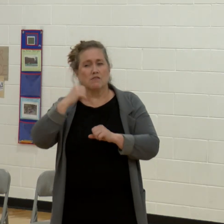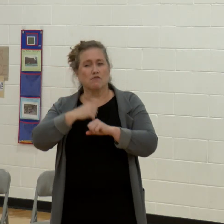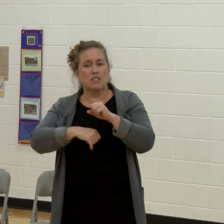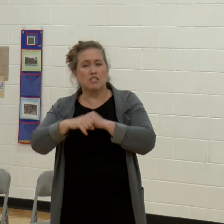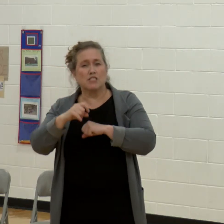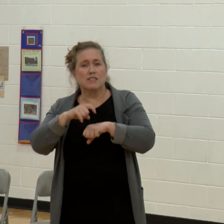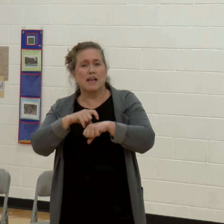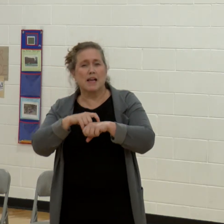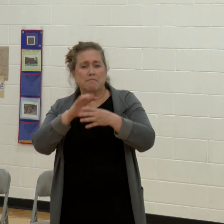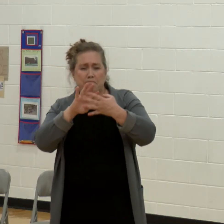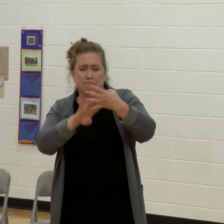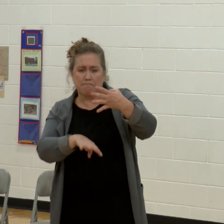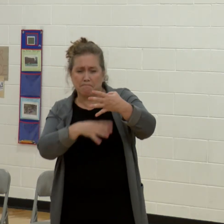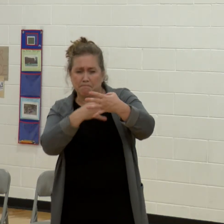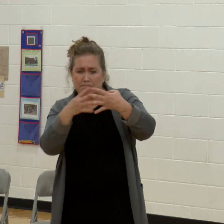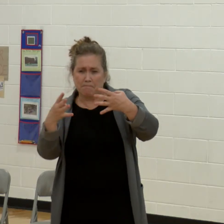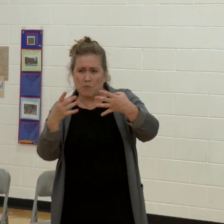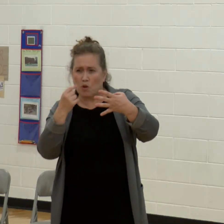do.